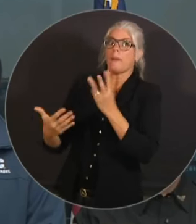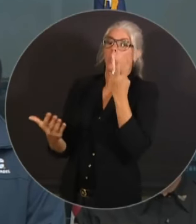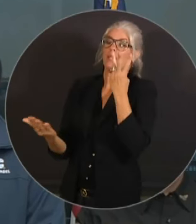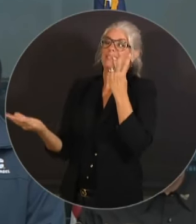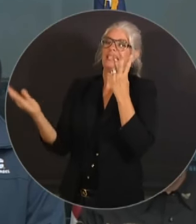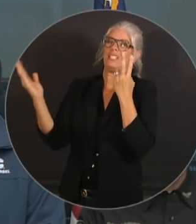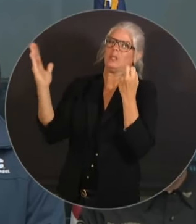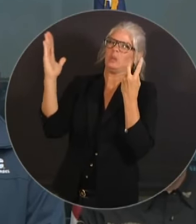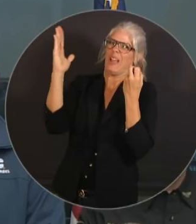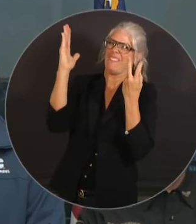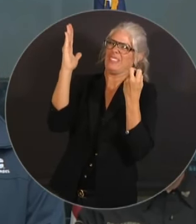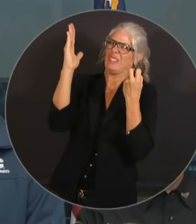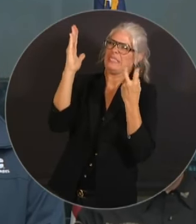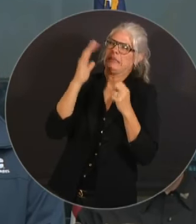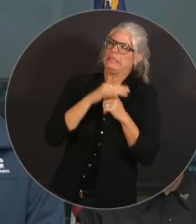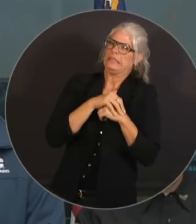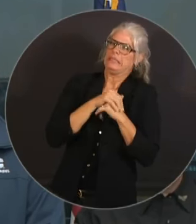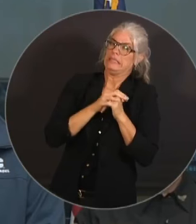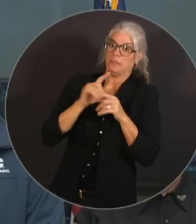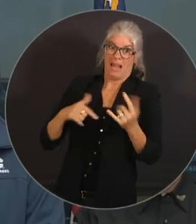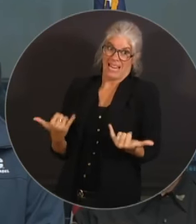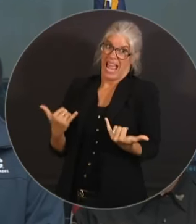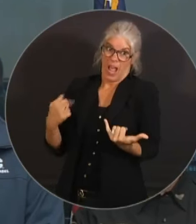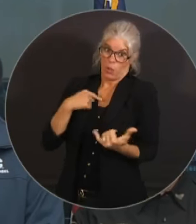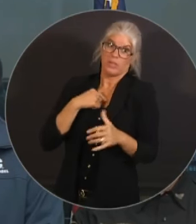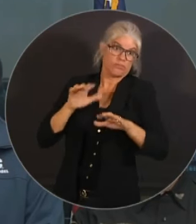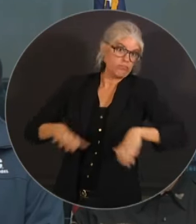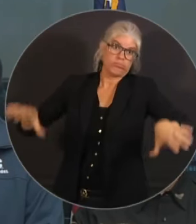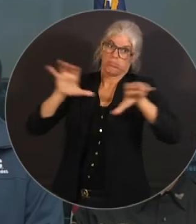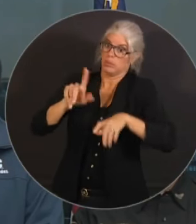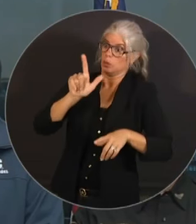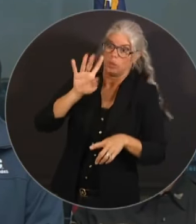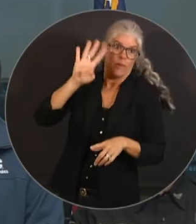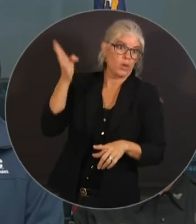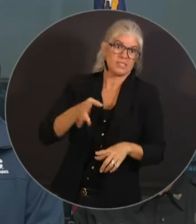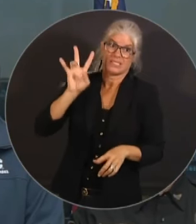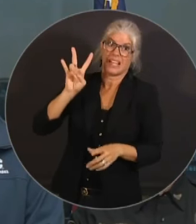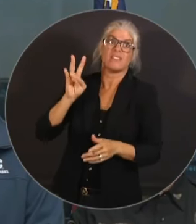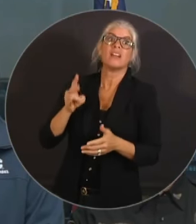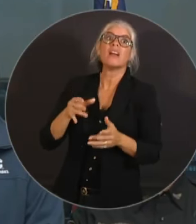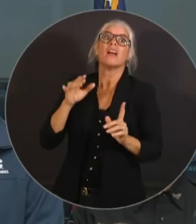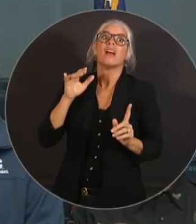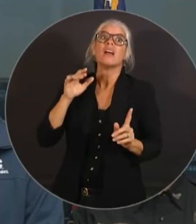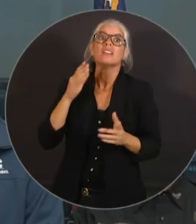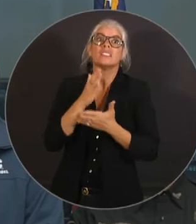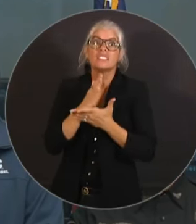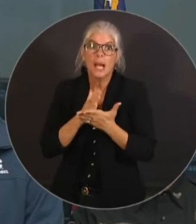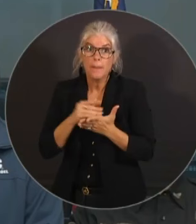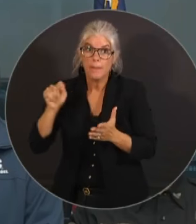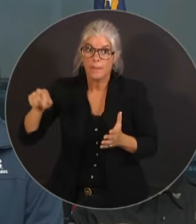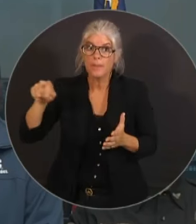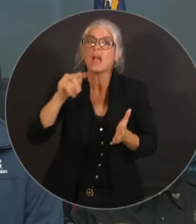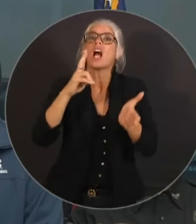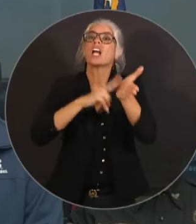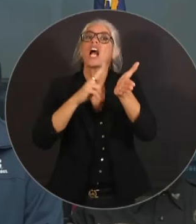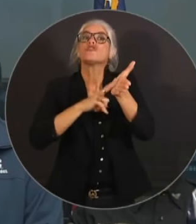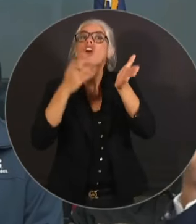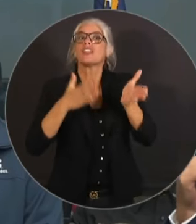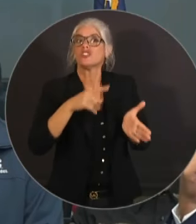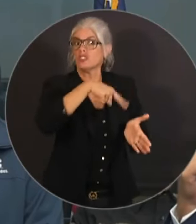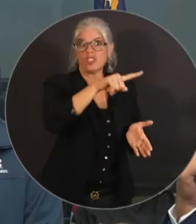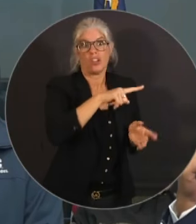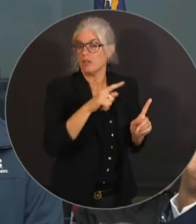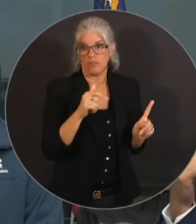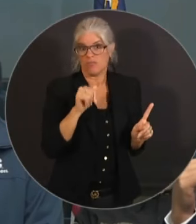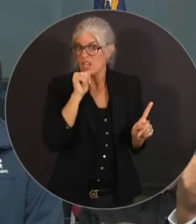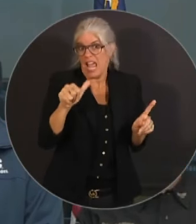do the 24/7 like we are. Not all of them are doing it. In fact, most of them are not doing 24/7. So the only place that really has had the sense of